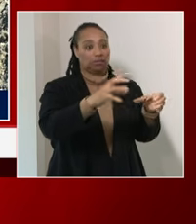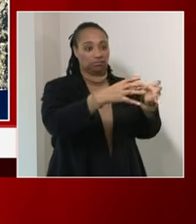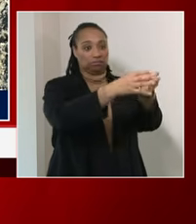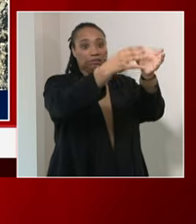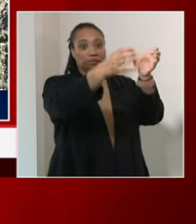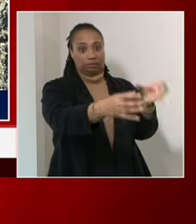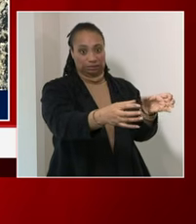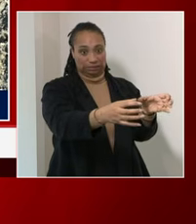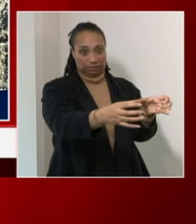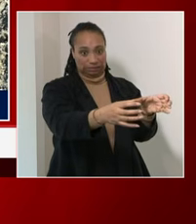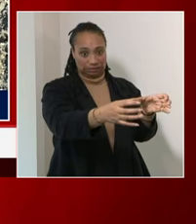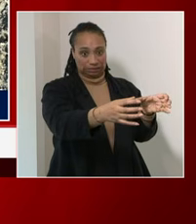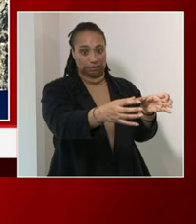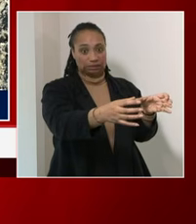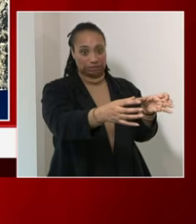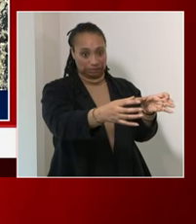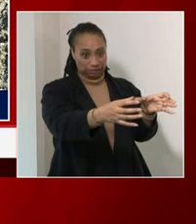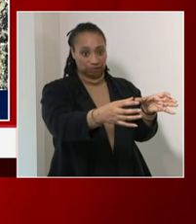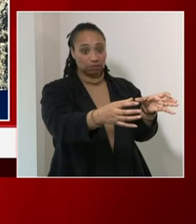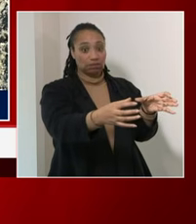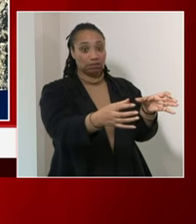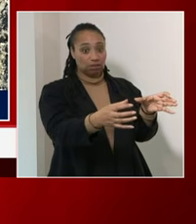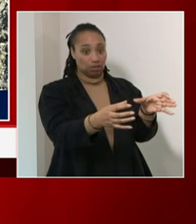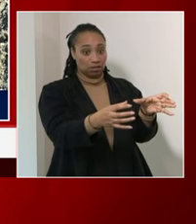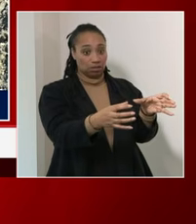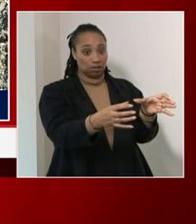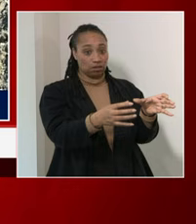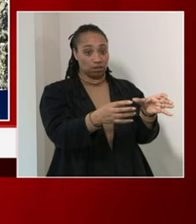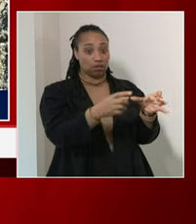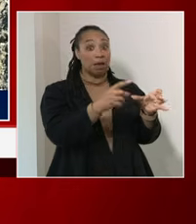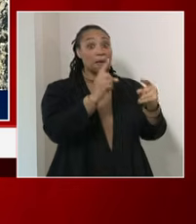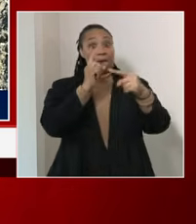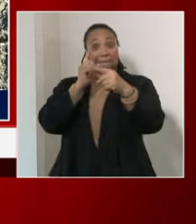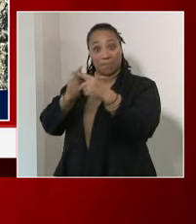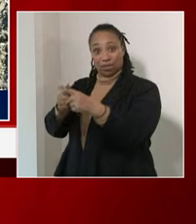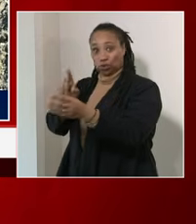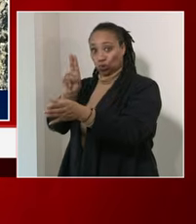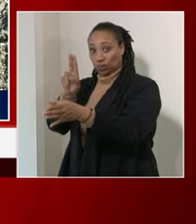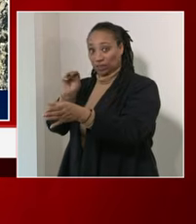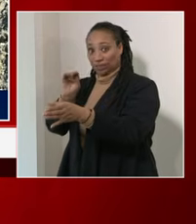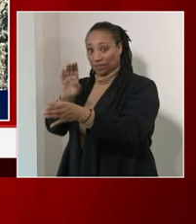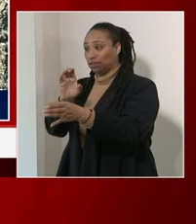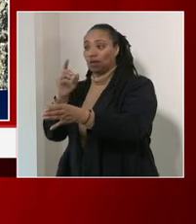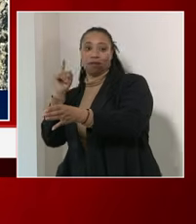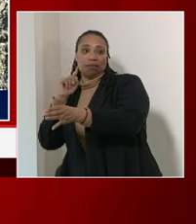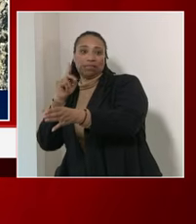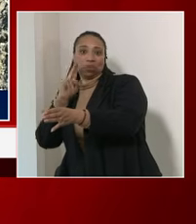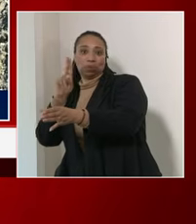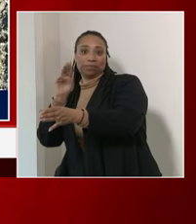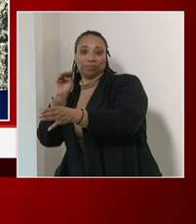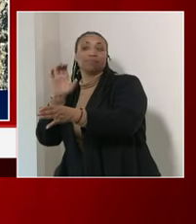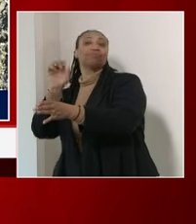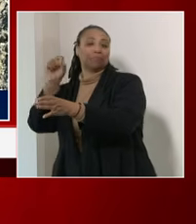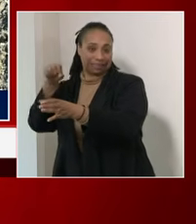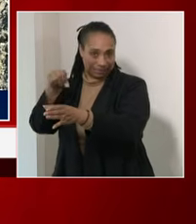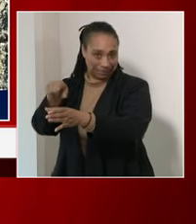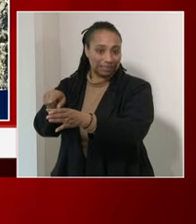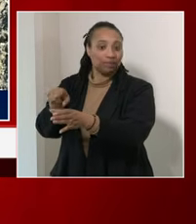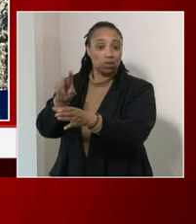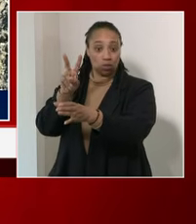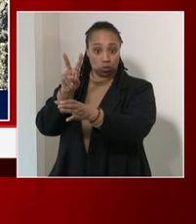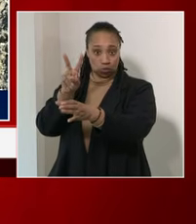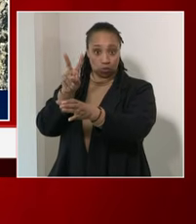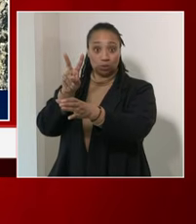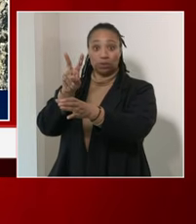Yes. Oh, I'm sorry. Well, UMC, has already been closed because we have filled it up. It's about